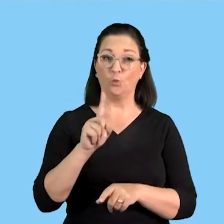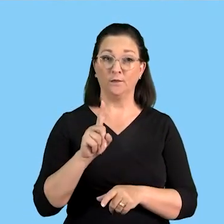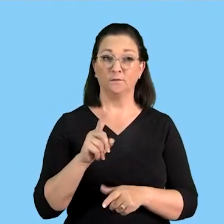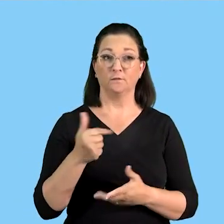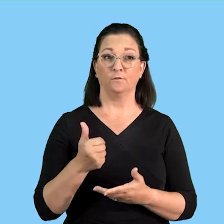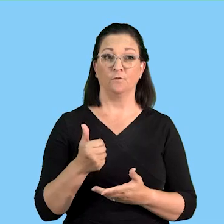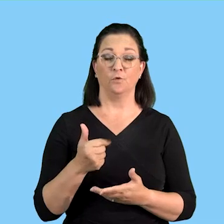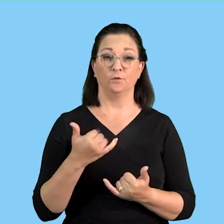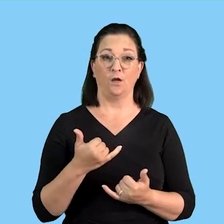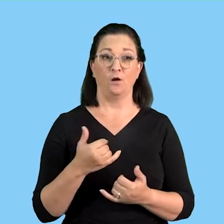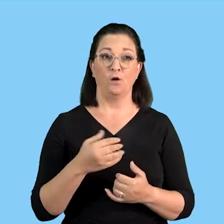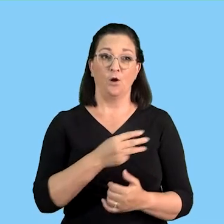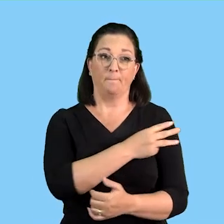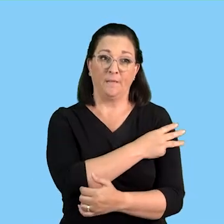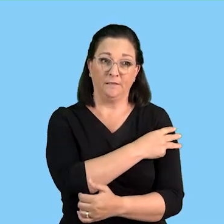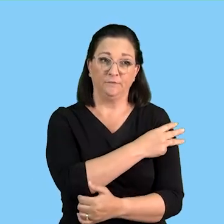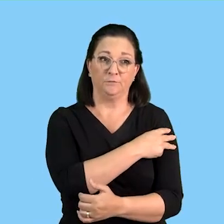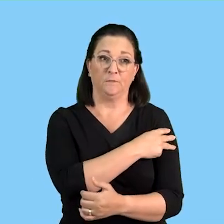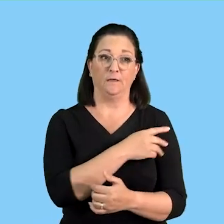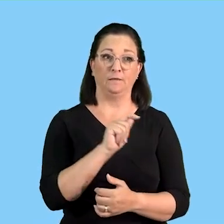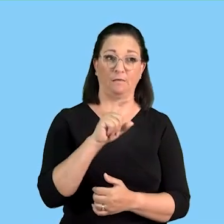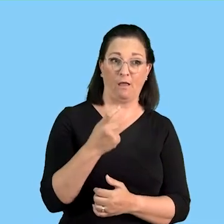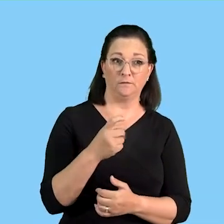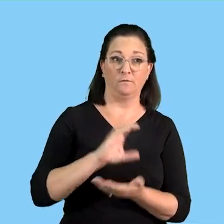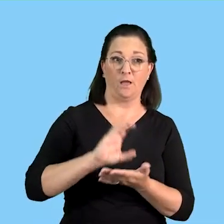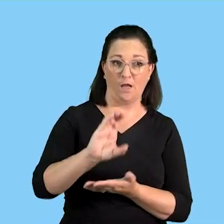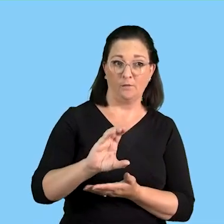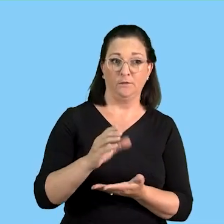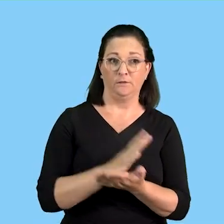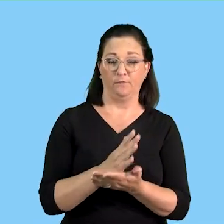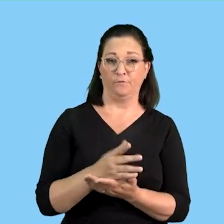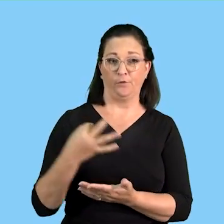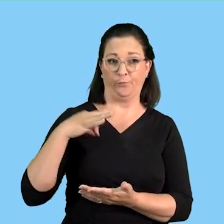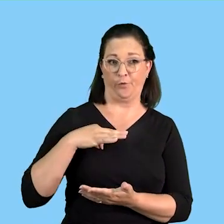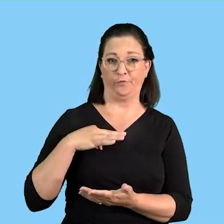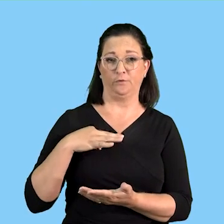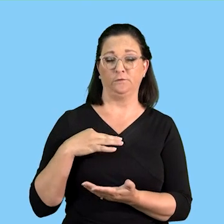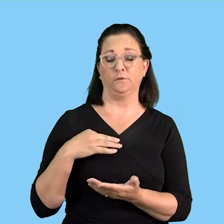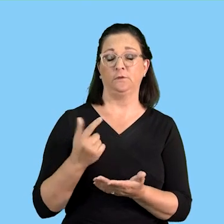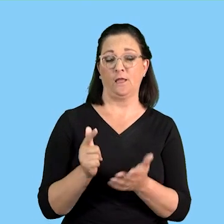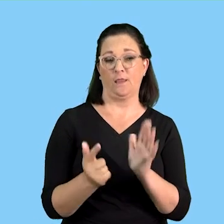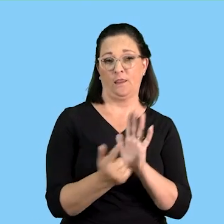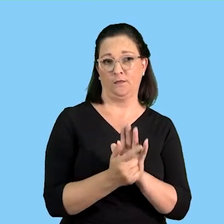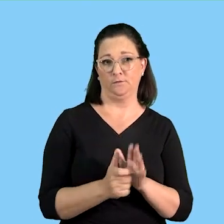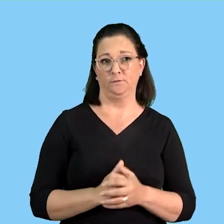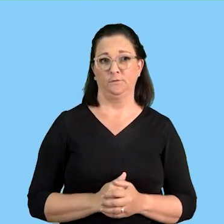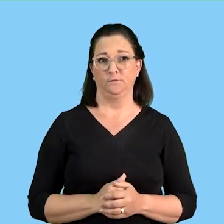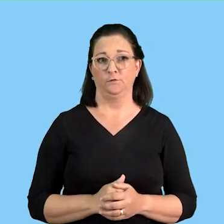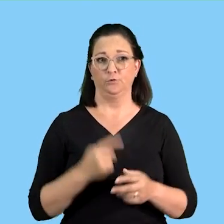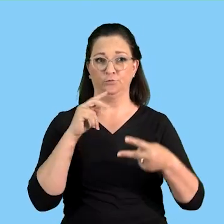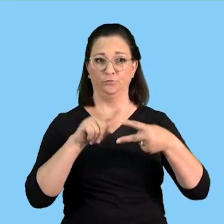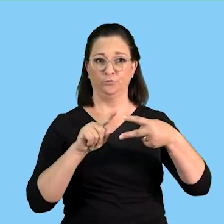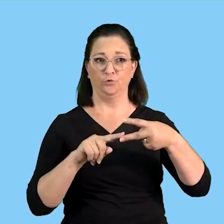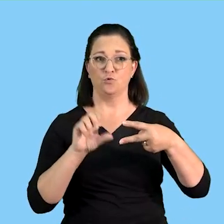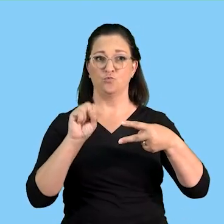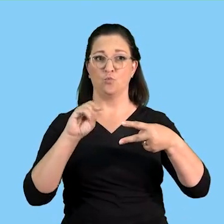factors relating to management, tax implication, capital, and division of profit, together with legislation for